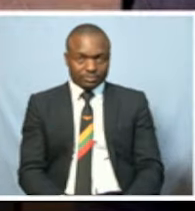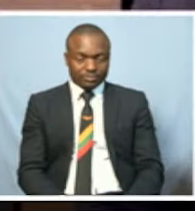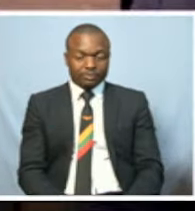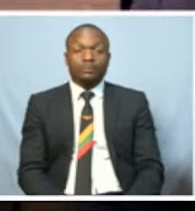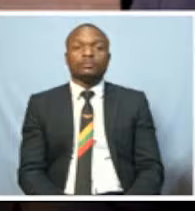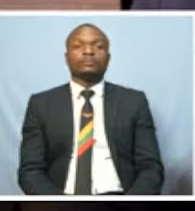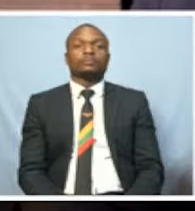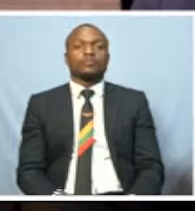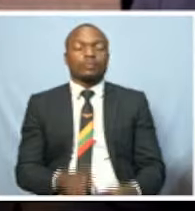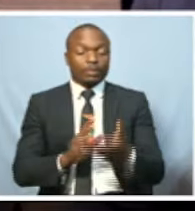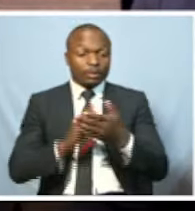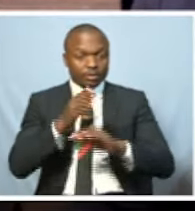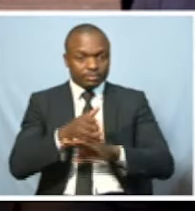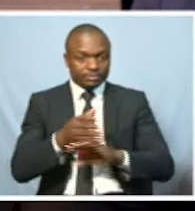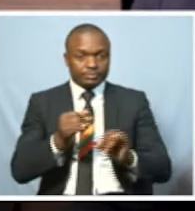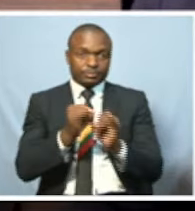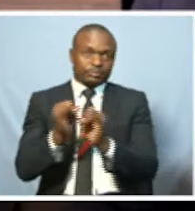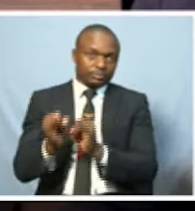After the invitation,